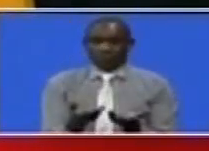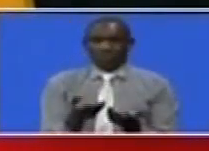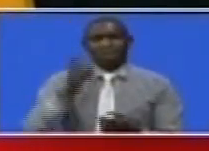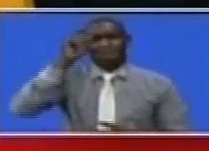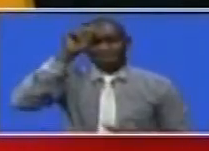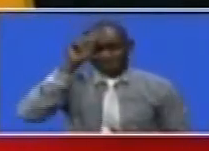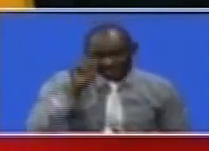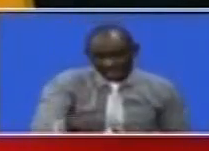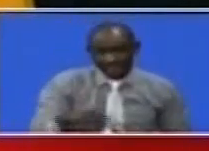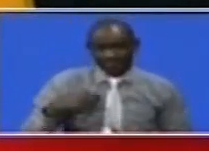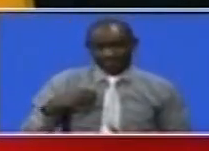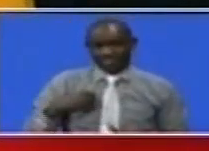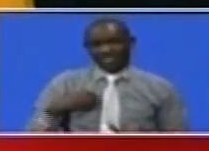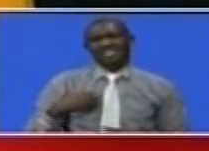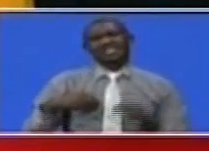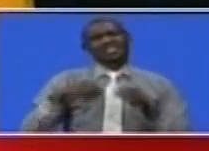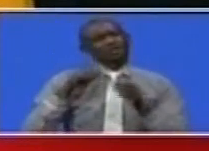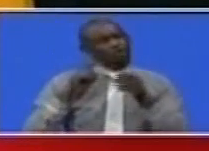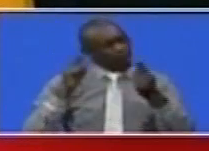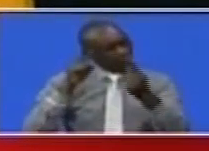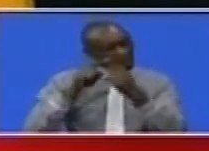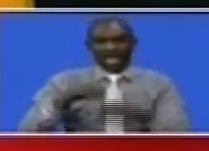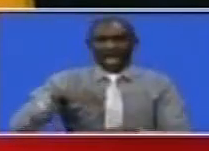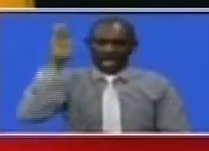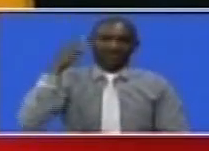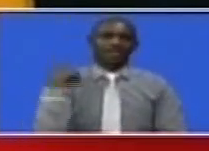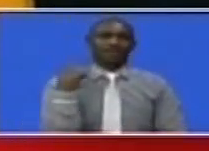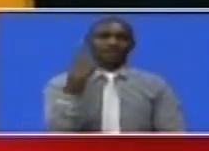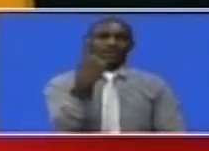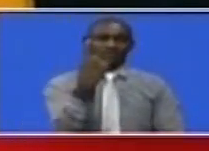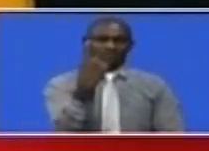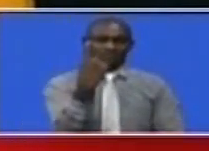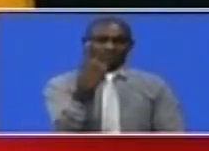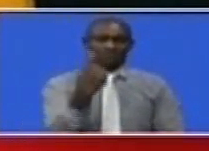be a primary goal.